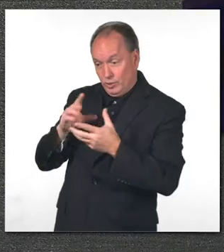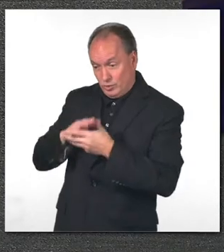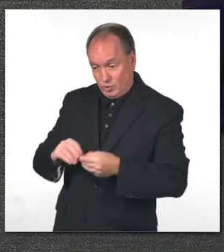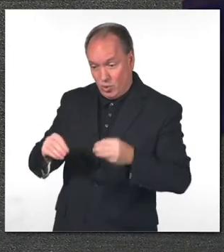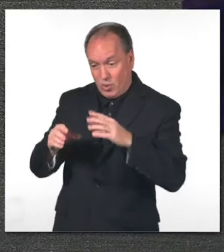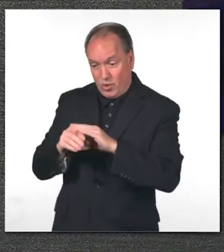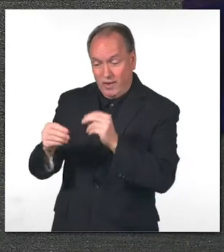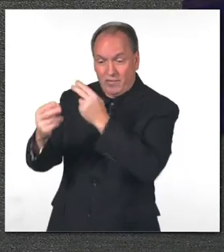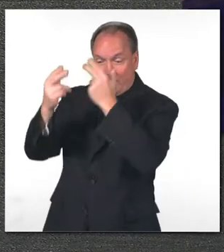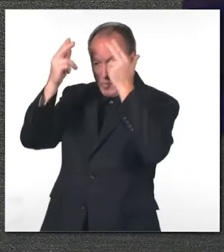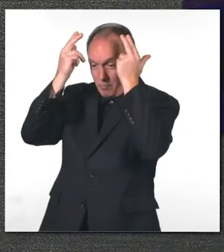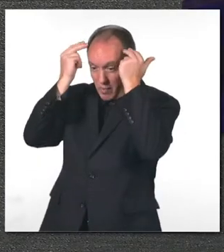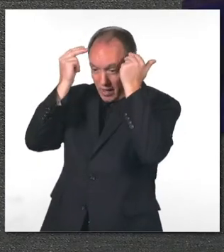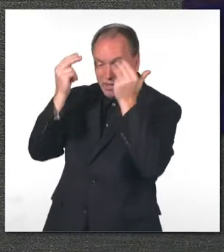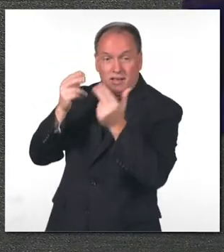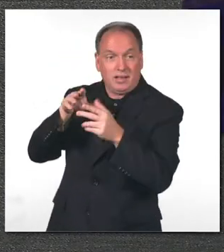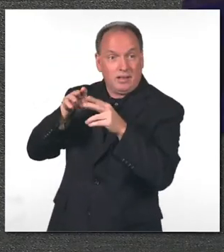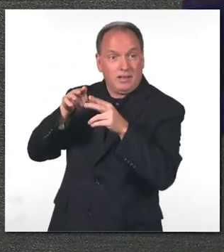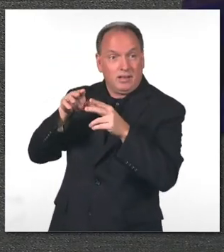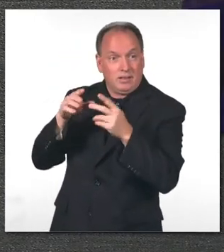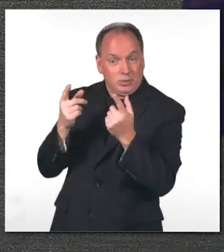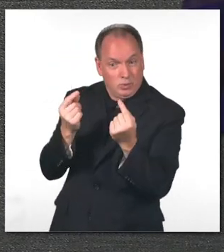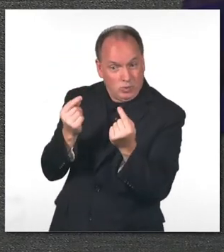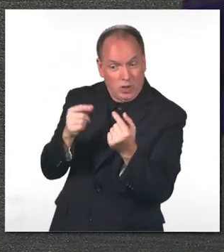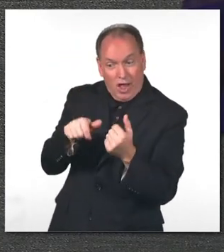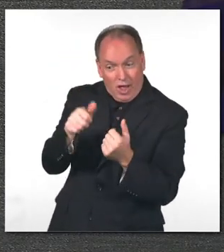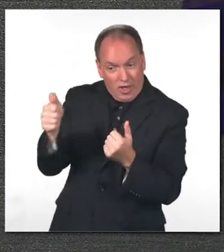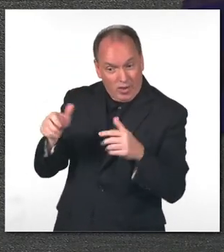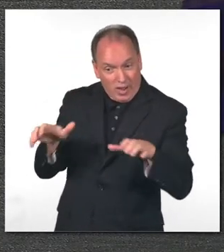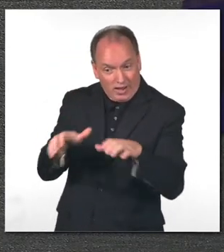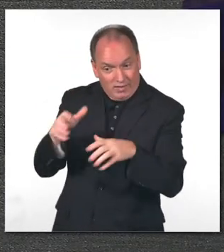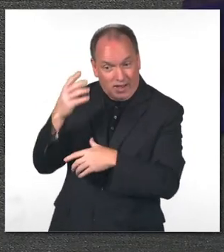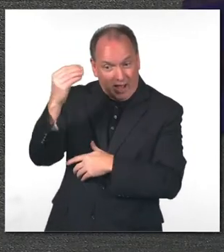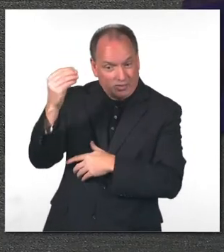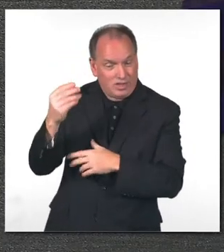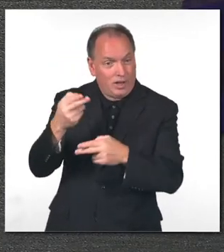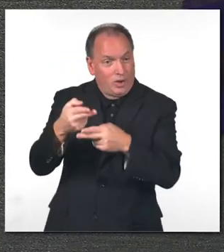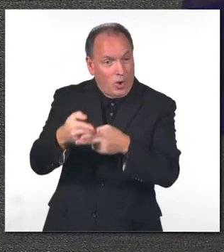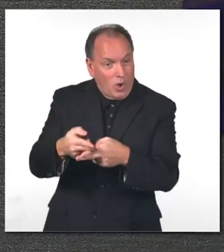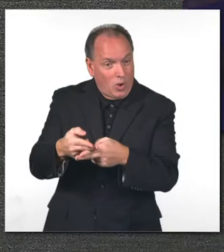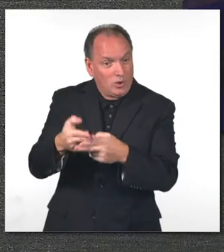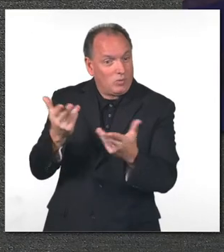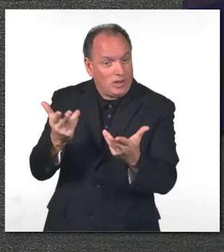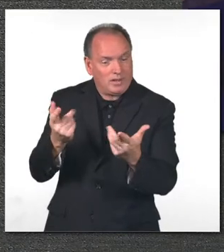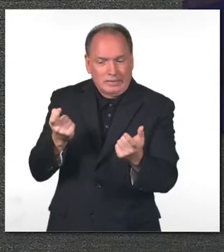this bunny is doing another activity that you can do in the snow called skiing.